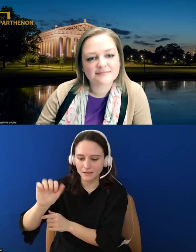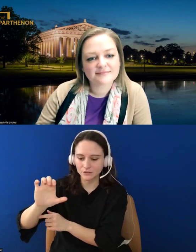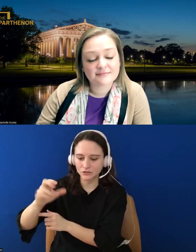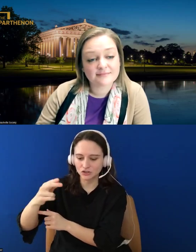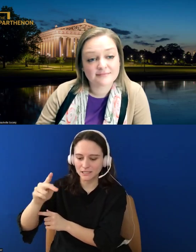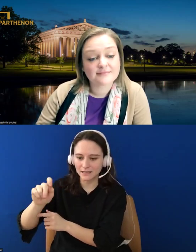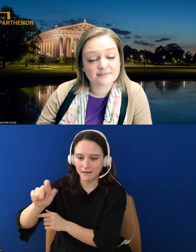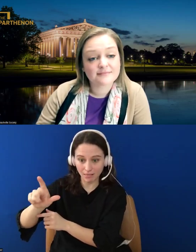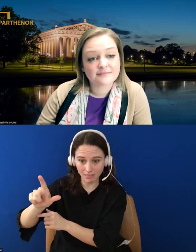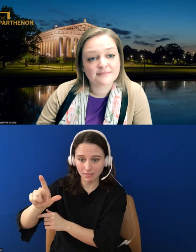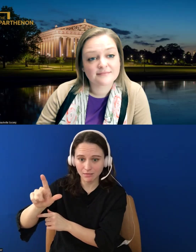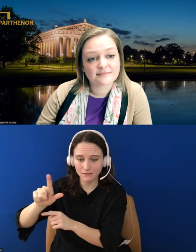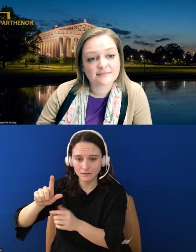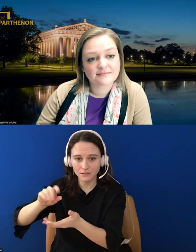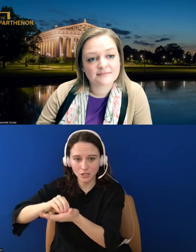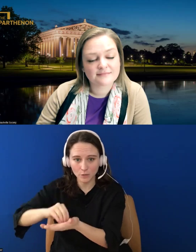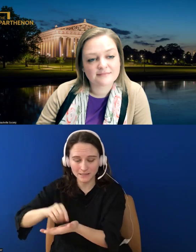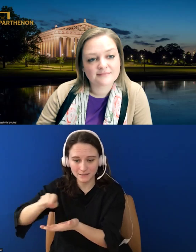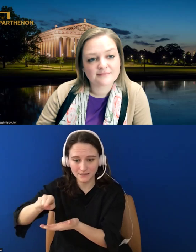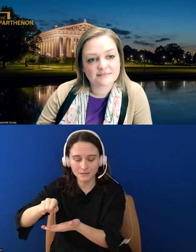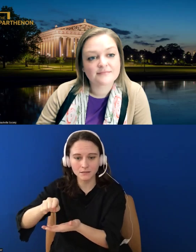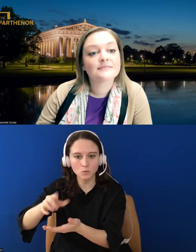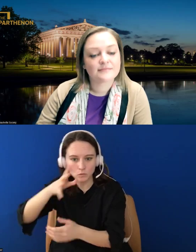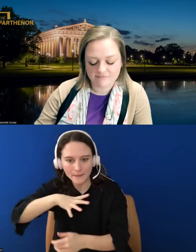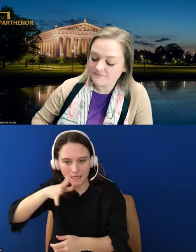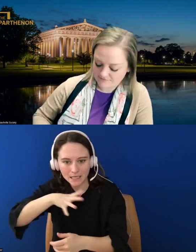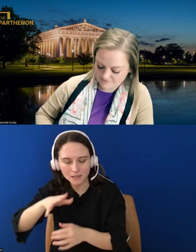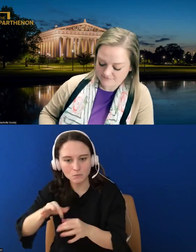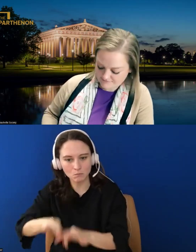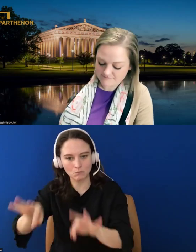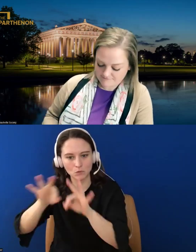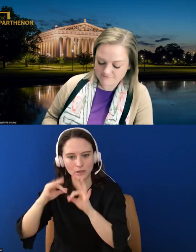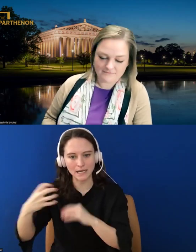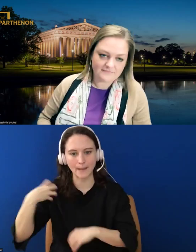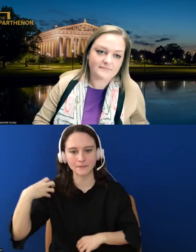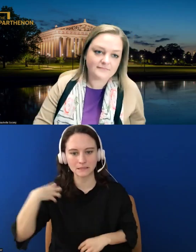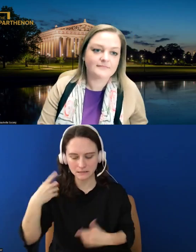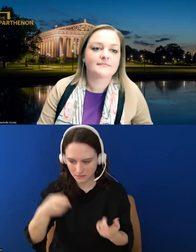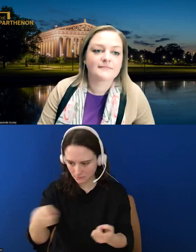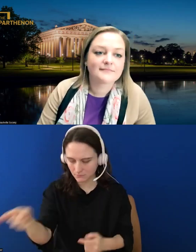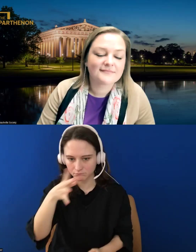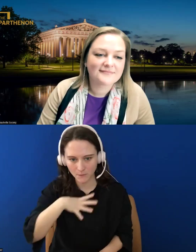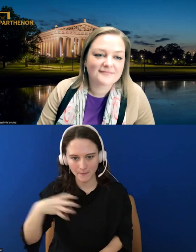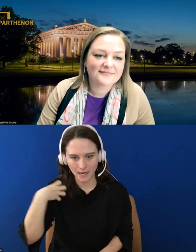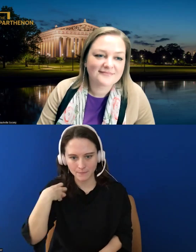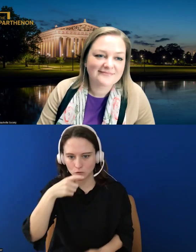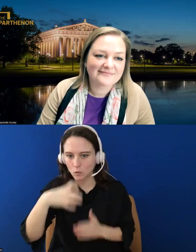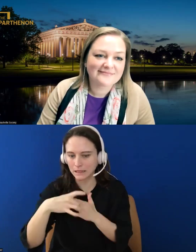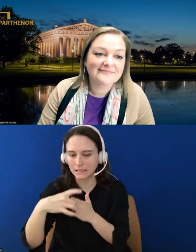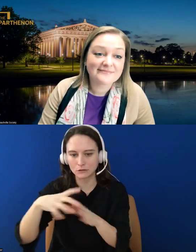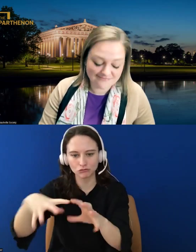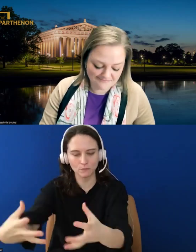were important captains. There were female captains that were leading groups of